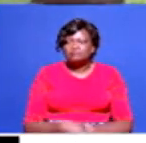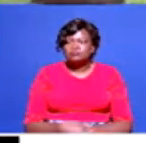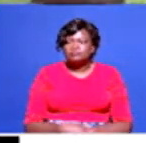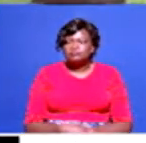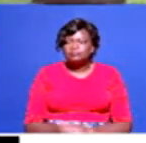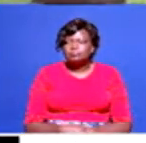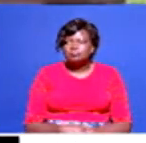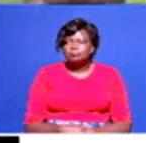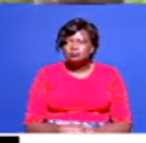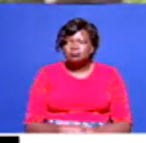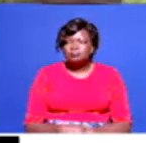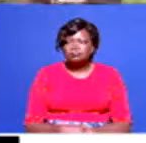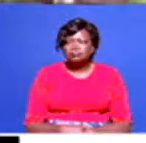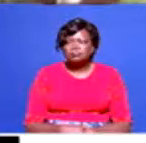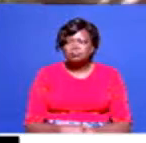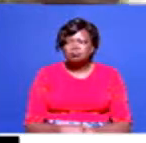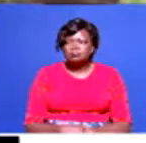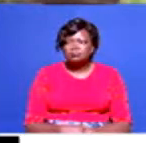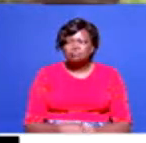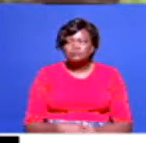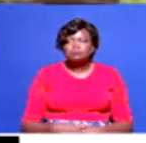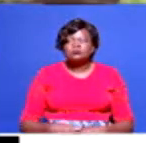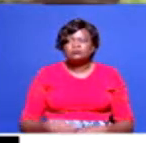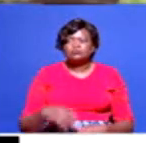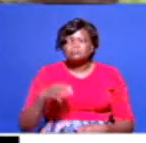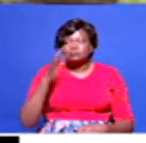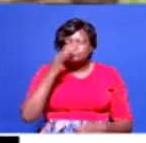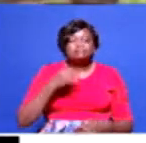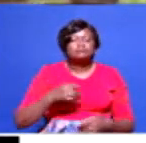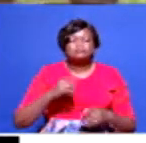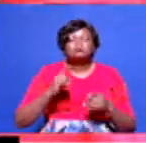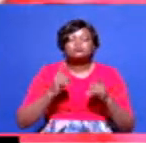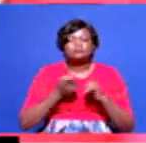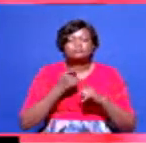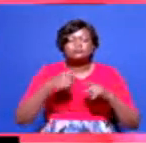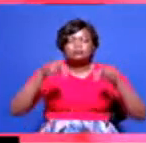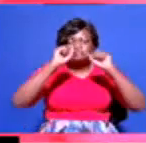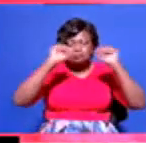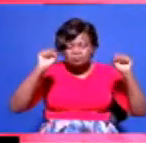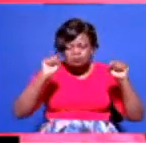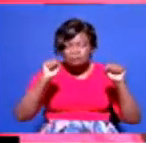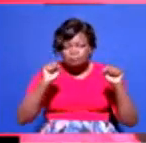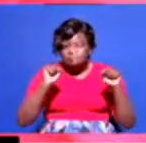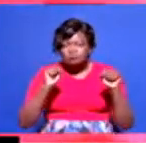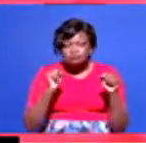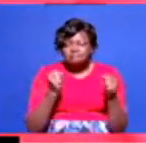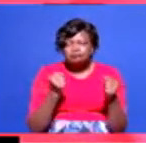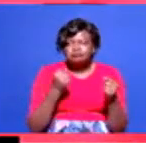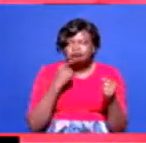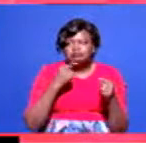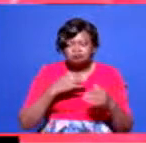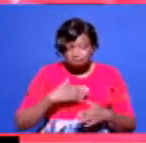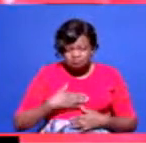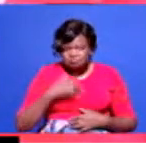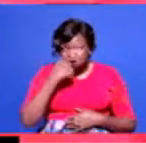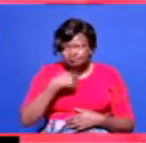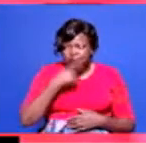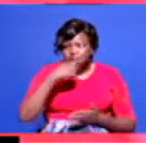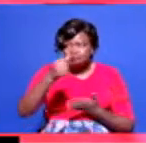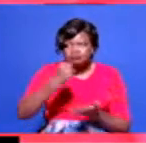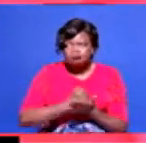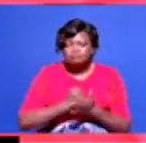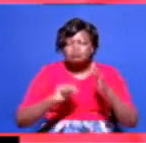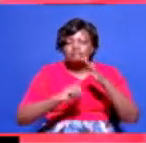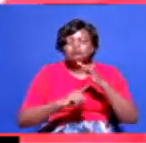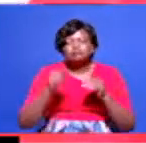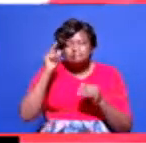It was in former President Mwai Kibaki's first cabinet that sports gained stature in government. Honorable Najib Balala was appointed as Minister for Gender,